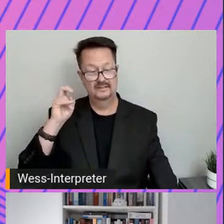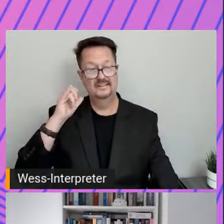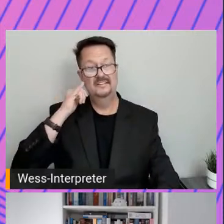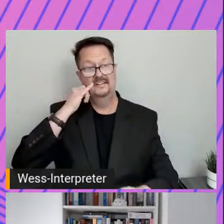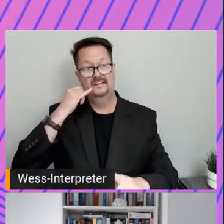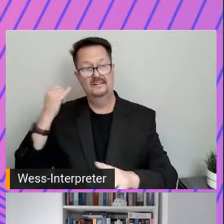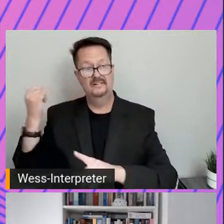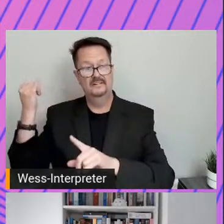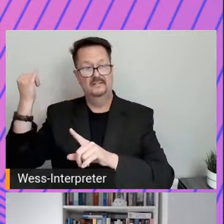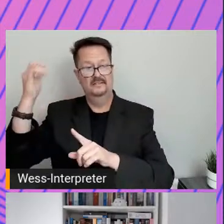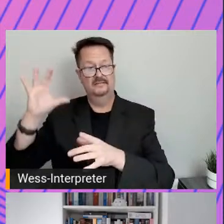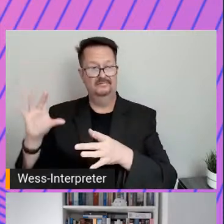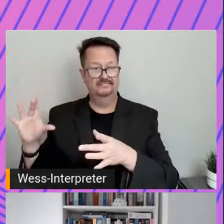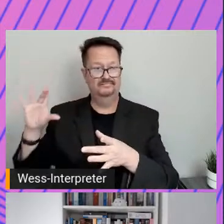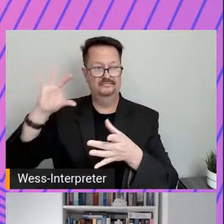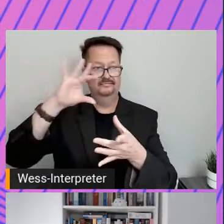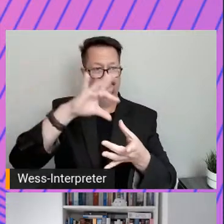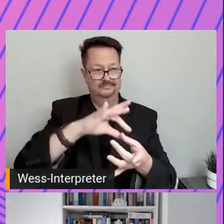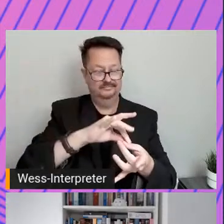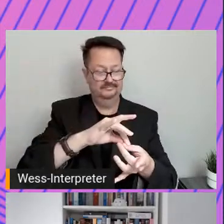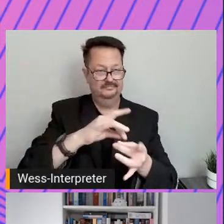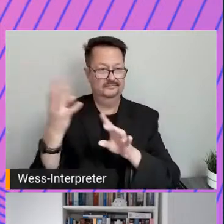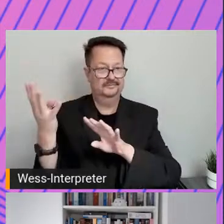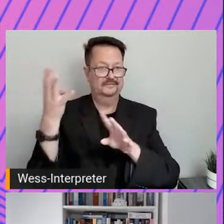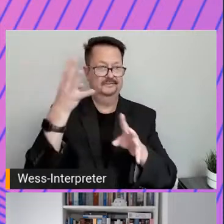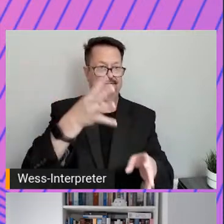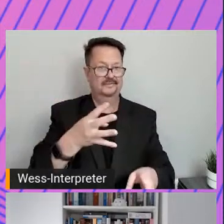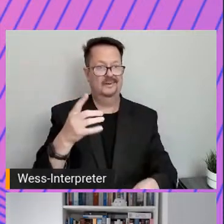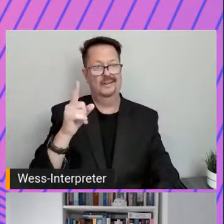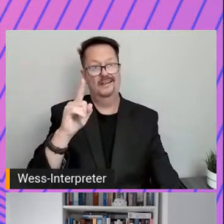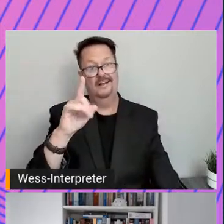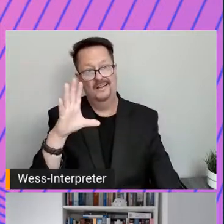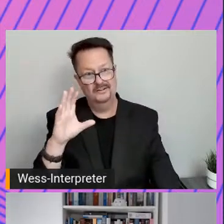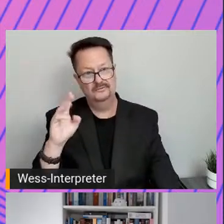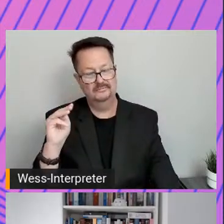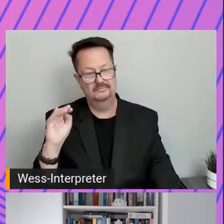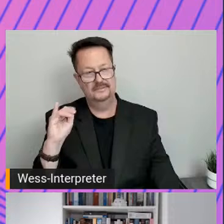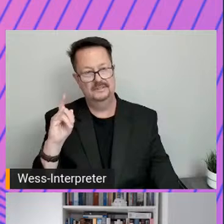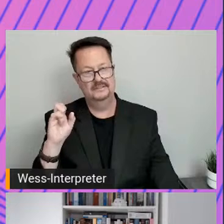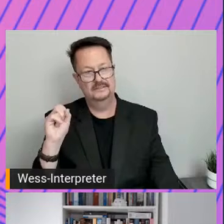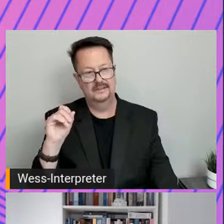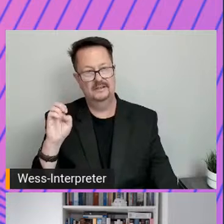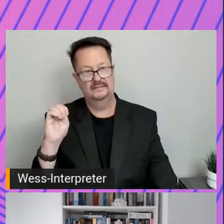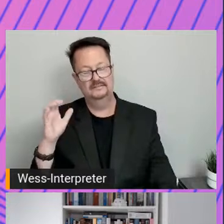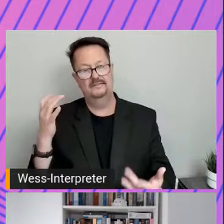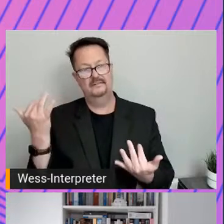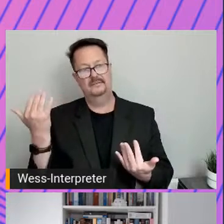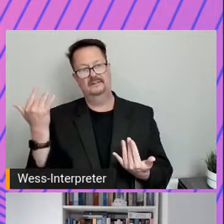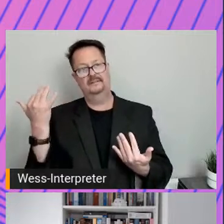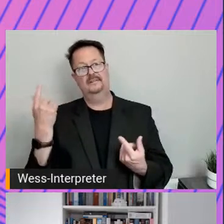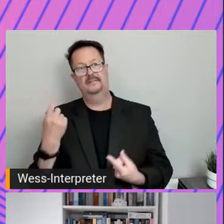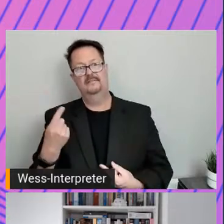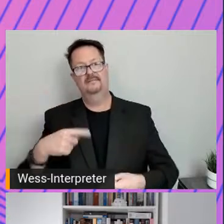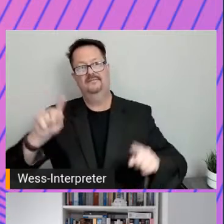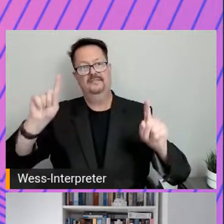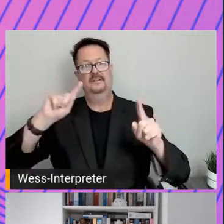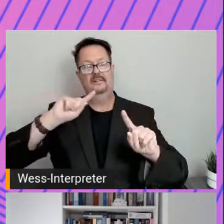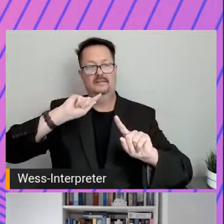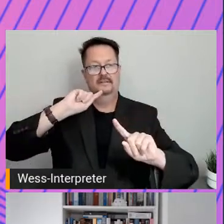downstream service, which takes about 100 milliseconds, and then it waits for that, right? And then finally the response comes back.